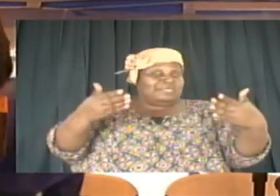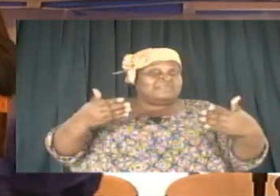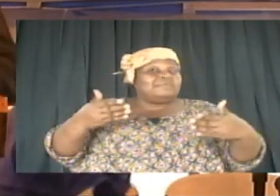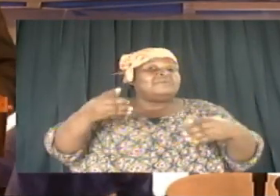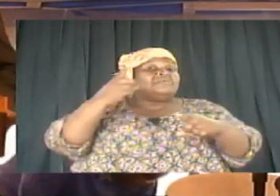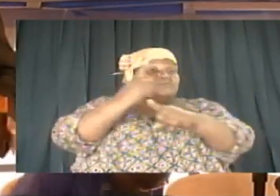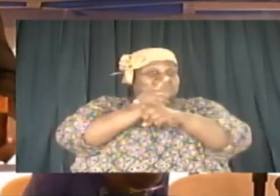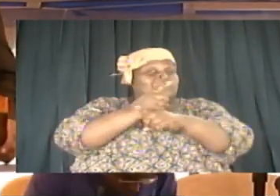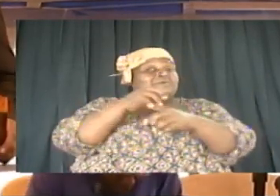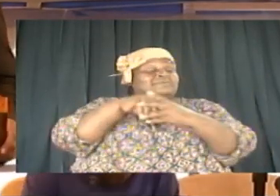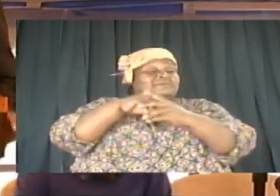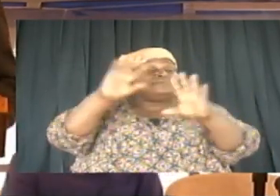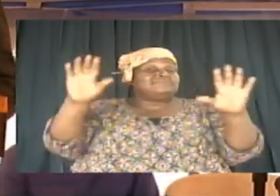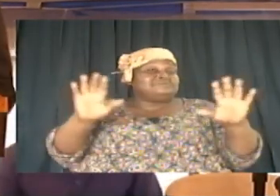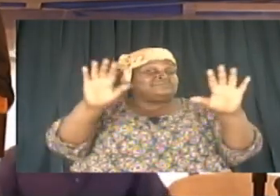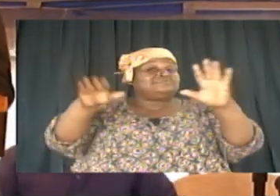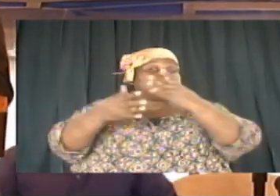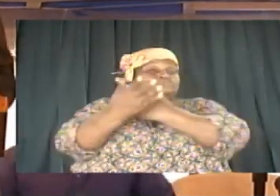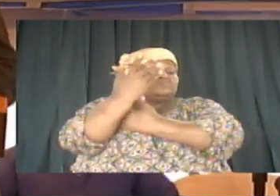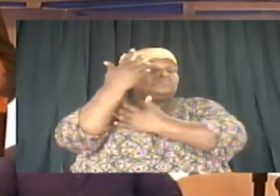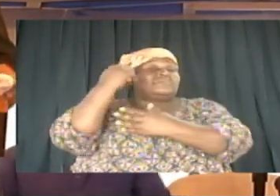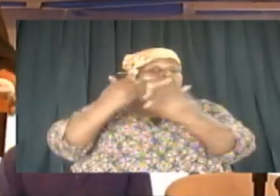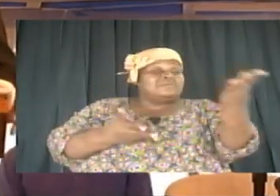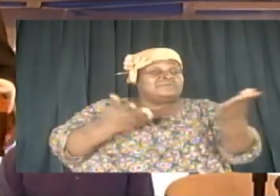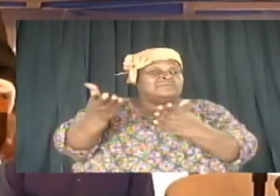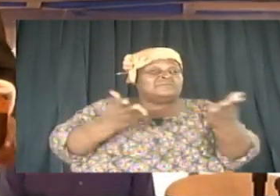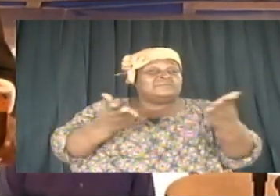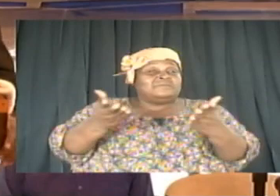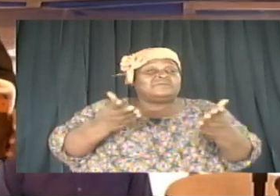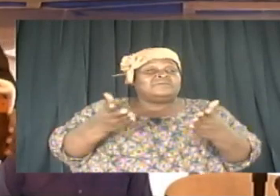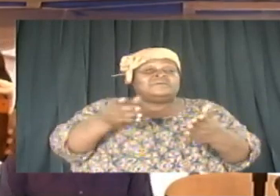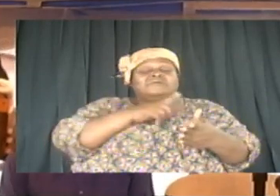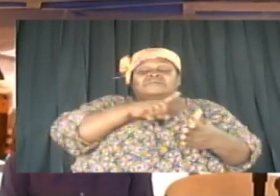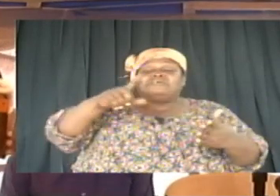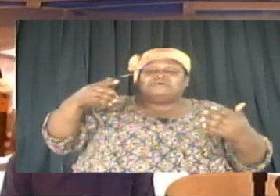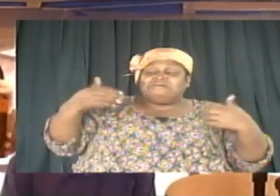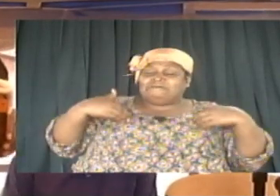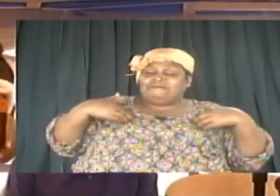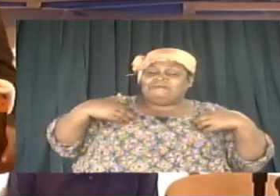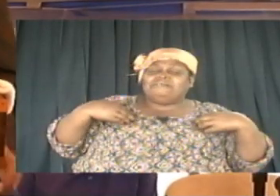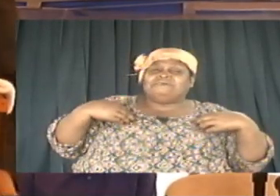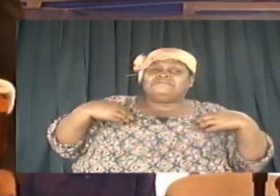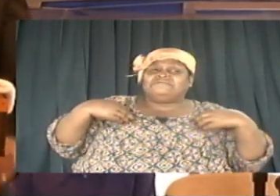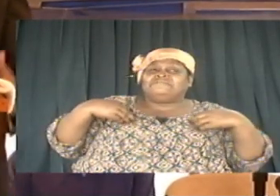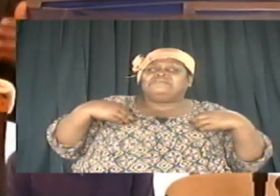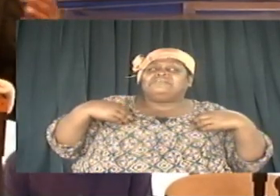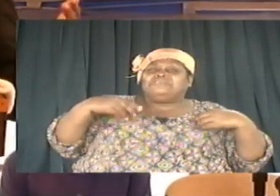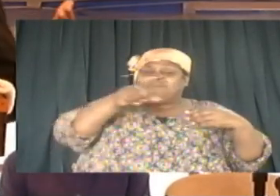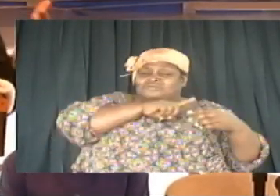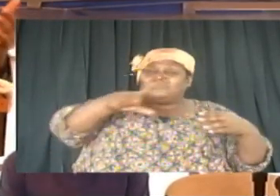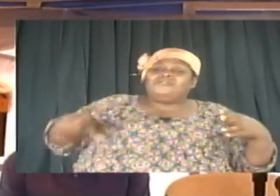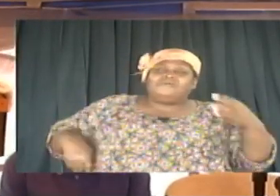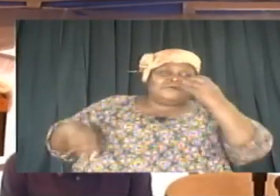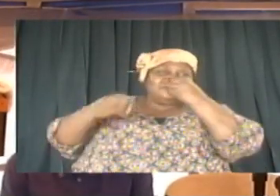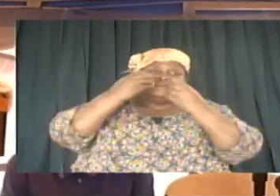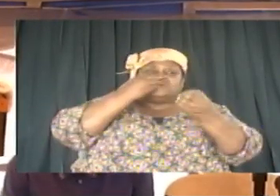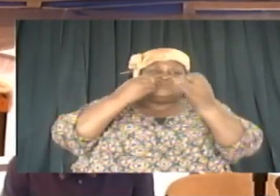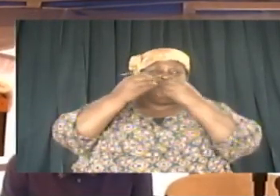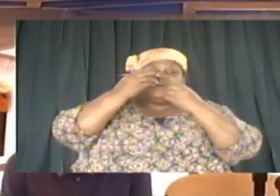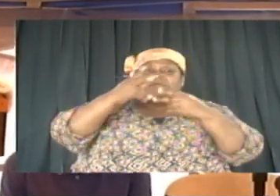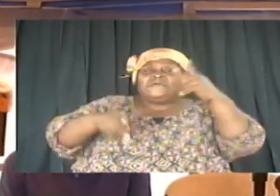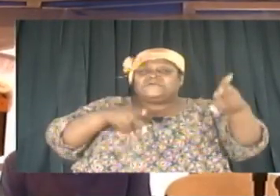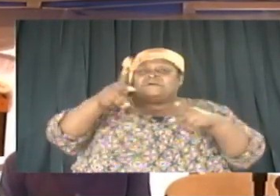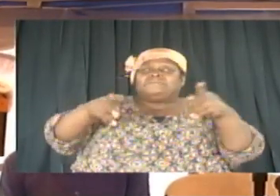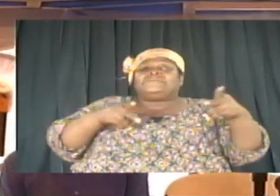Sunday morning service, we are going to be having the Lord's Supper. Folks are right across Jamaica, where